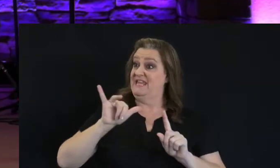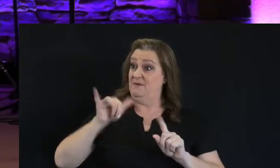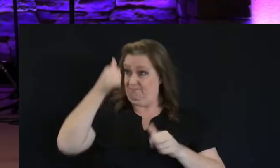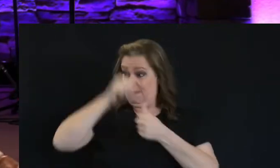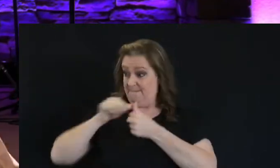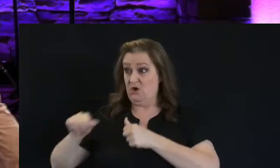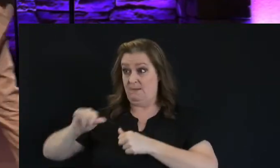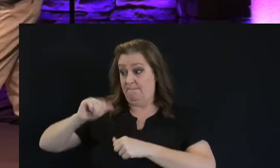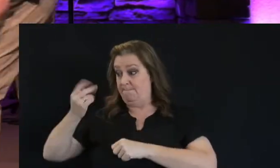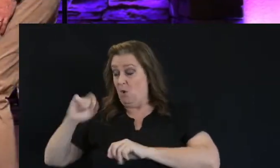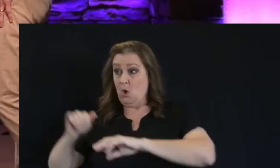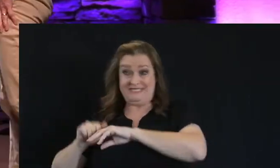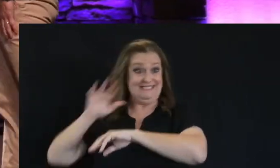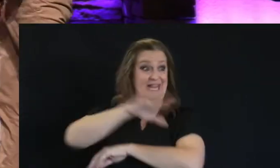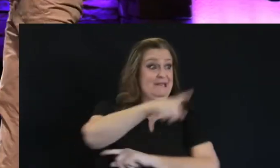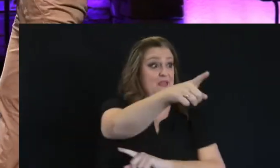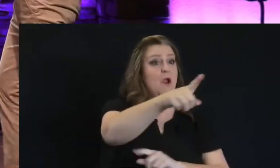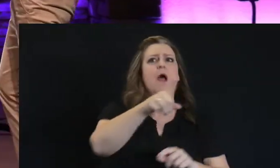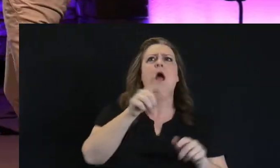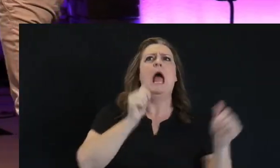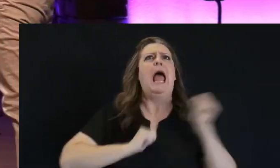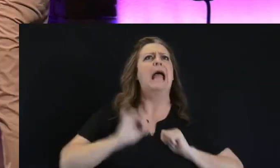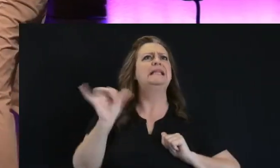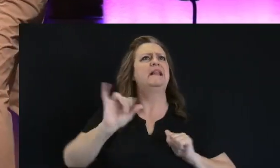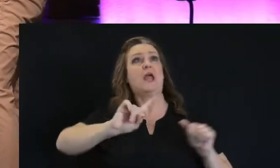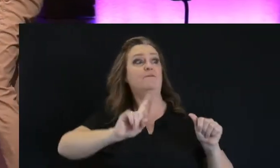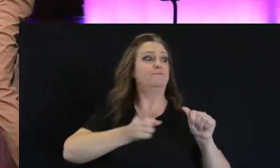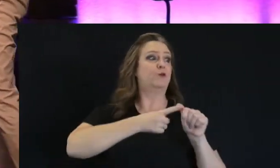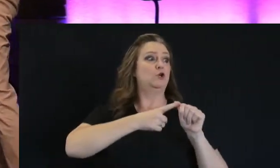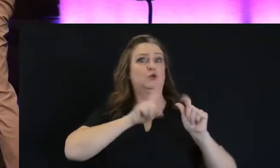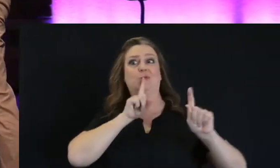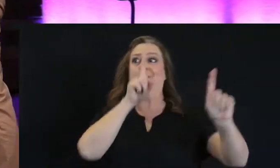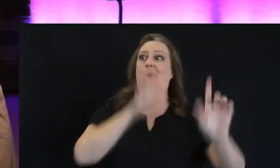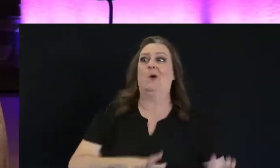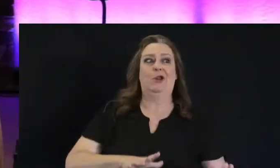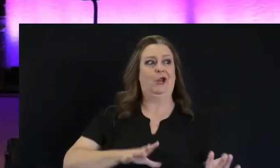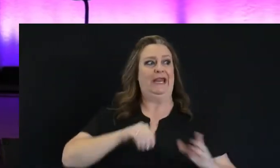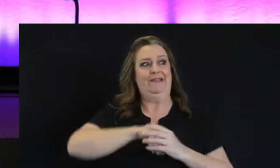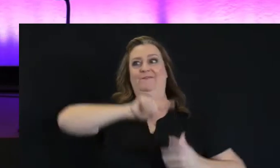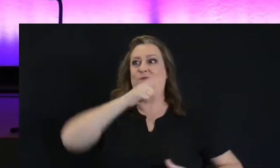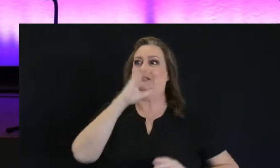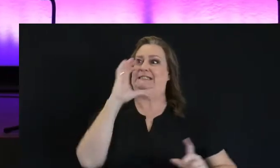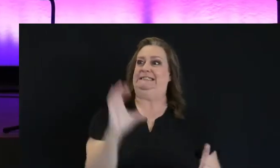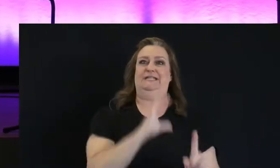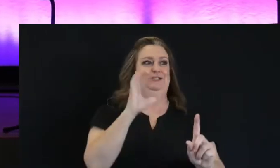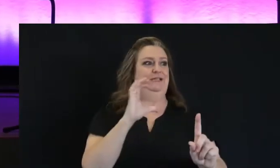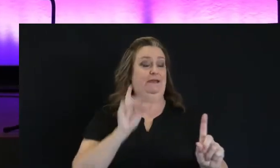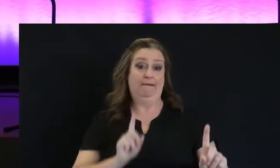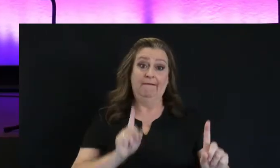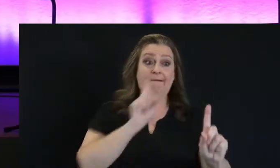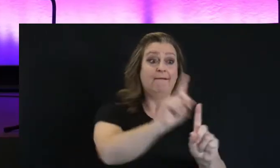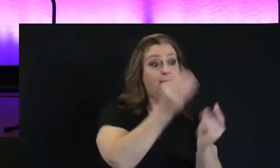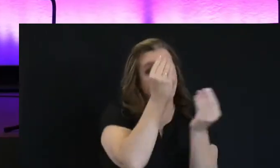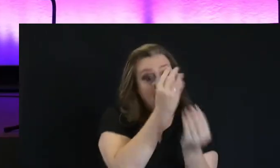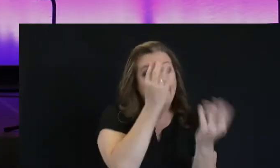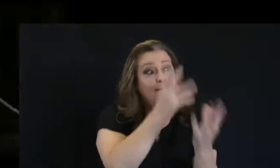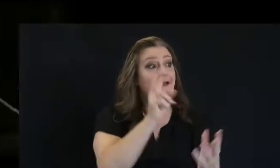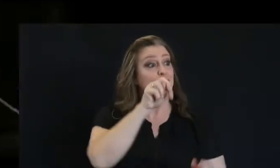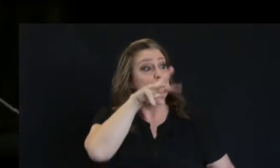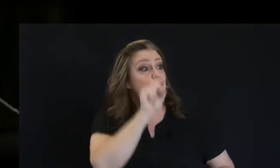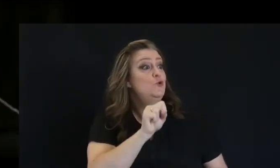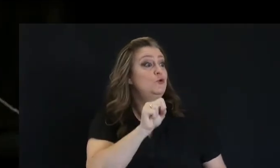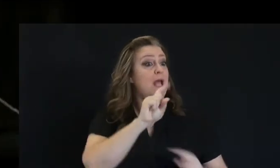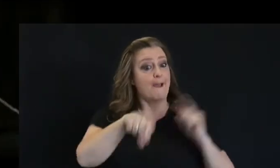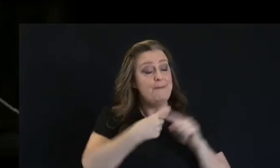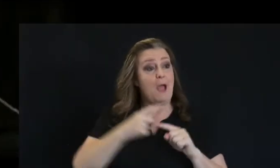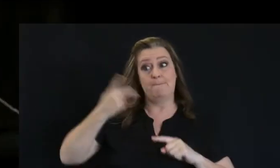news reporter. Why do I say that? Because that's how it opens. But now that Timothy has come to us from you and has brought to us good news of your faith and